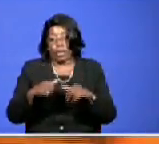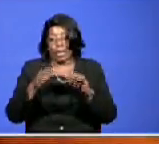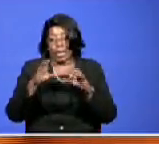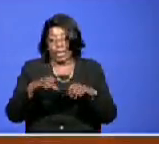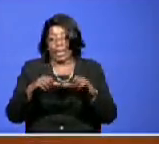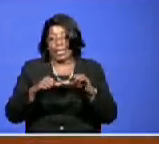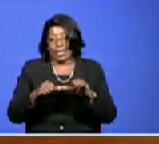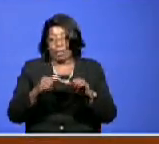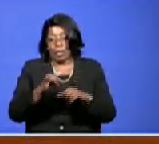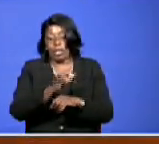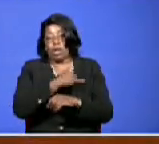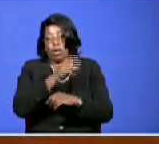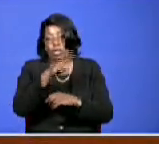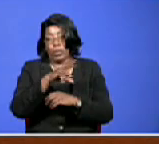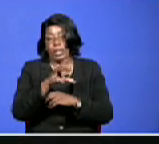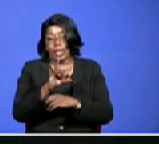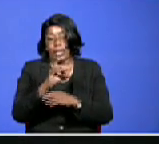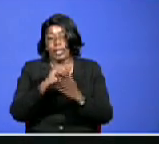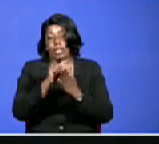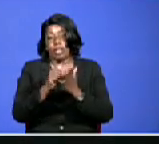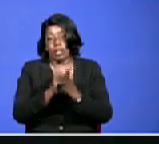be as young as a 20-year-old.